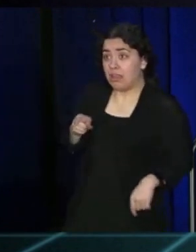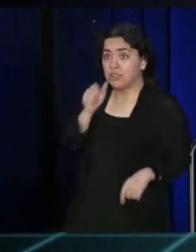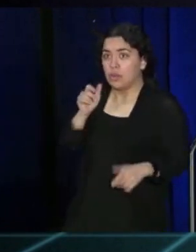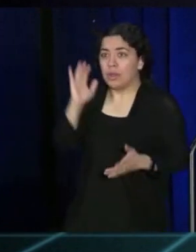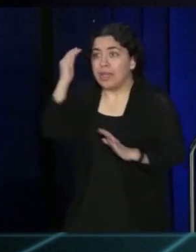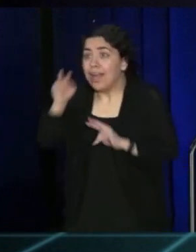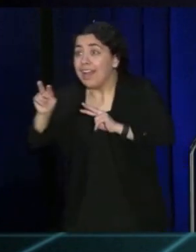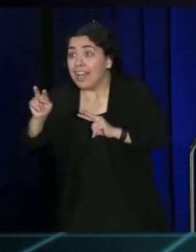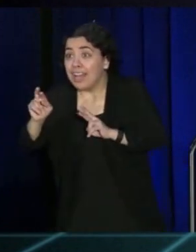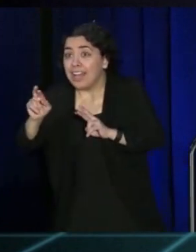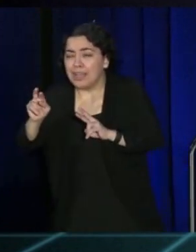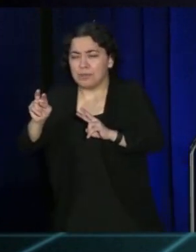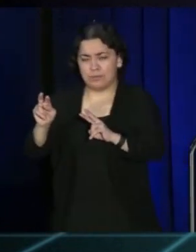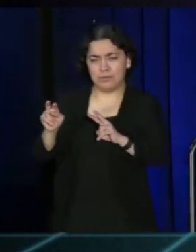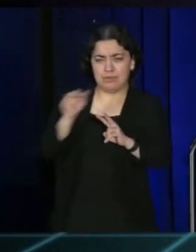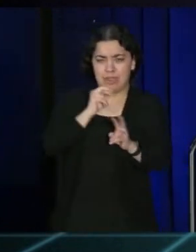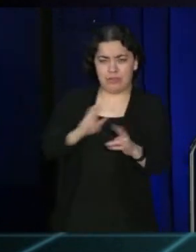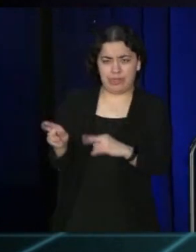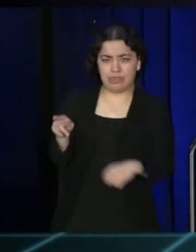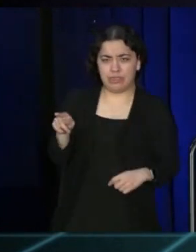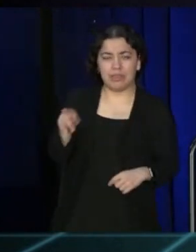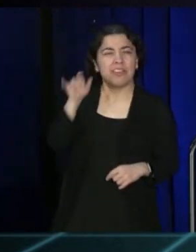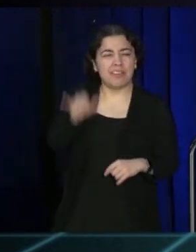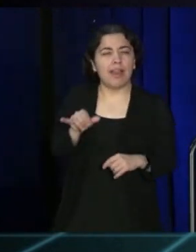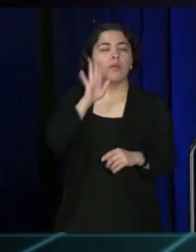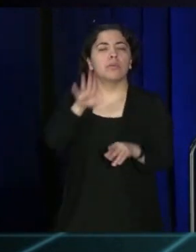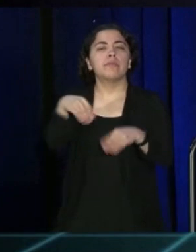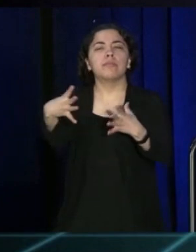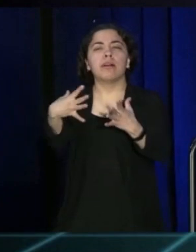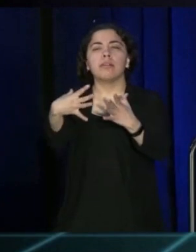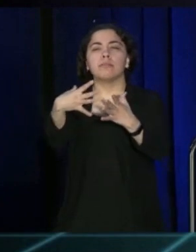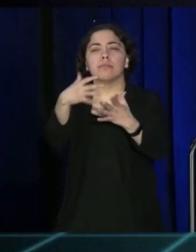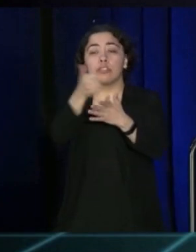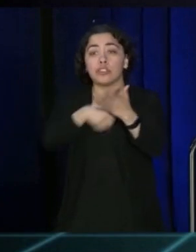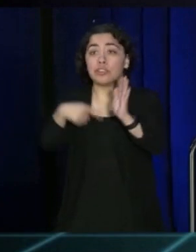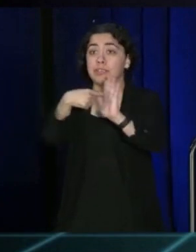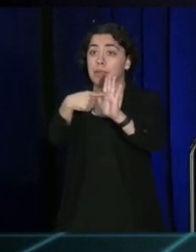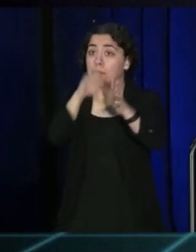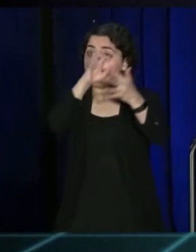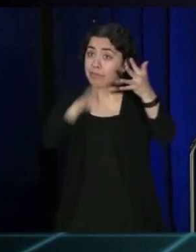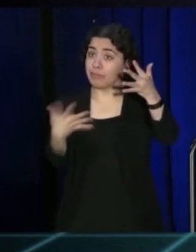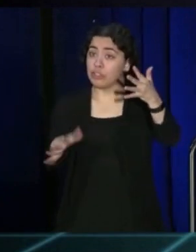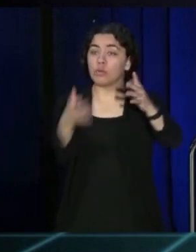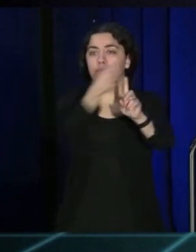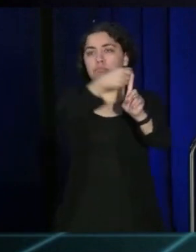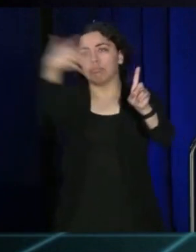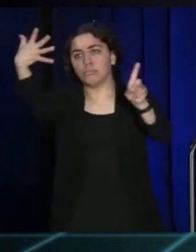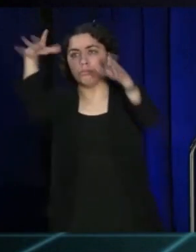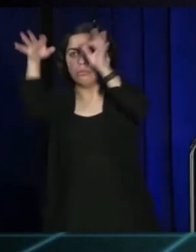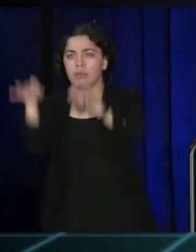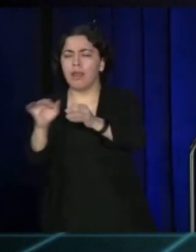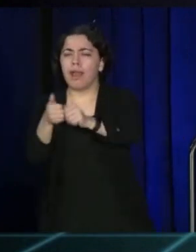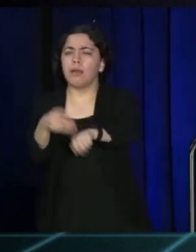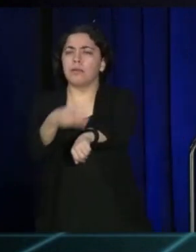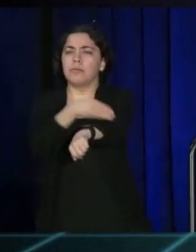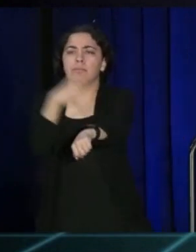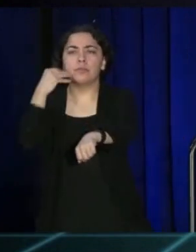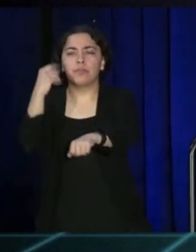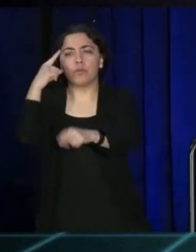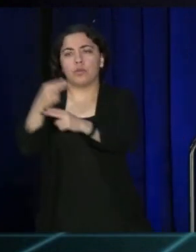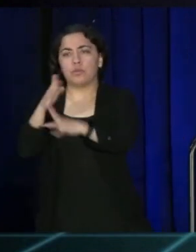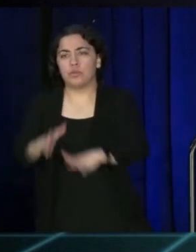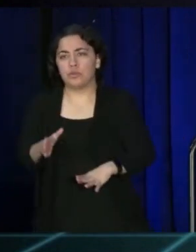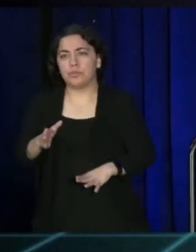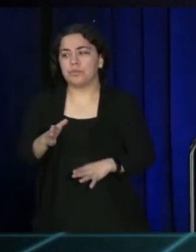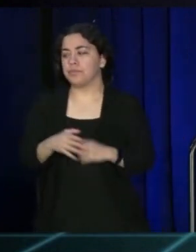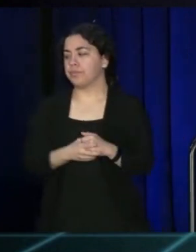So let's talk about each one of these examples and see how we can improve this user experience. So Chase.com, the